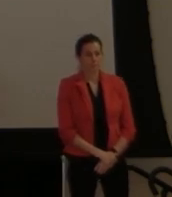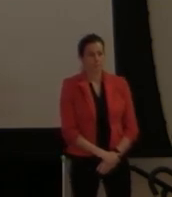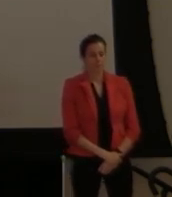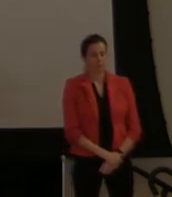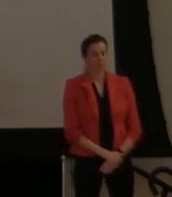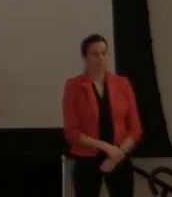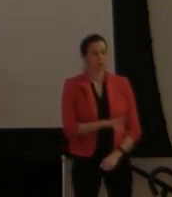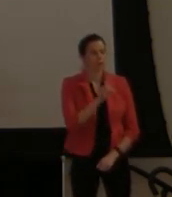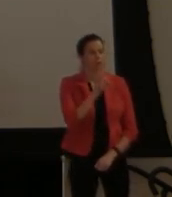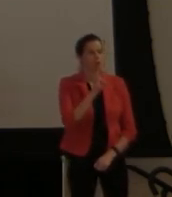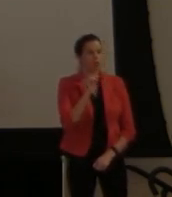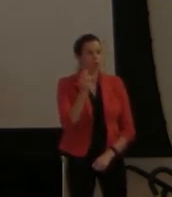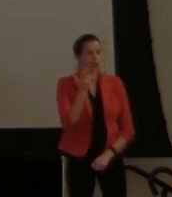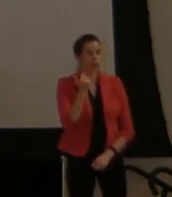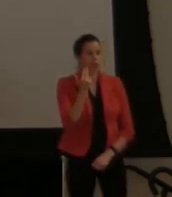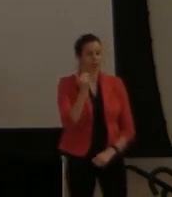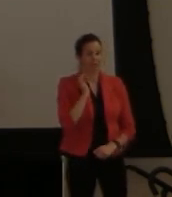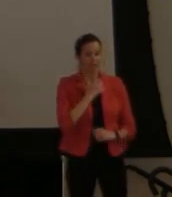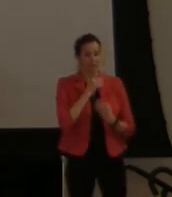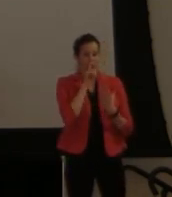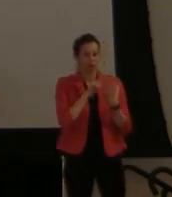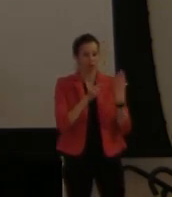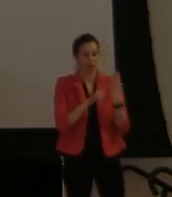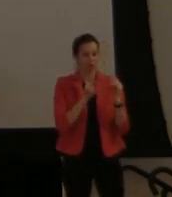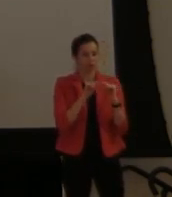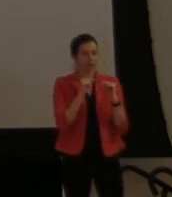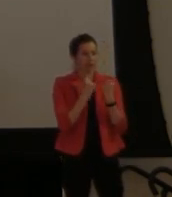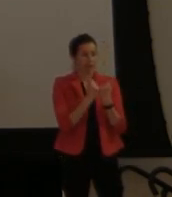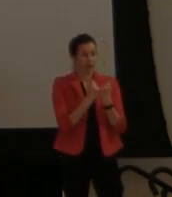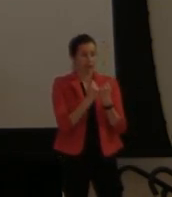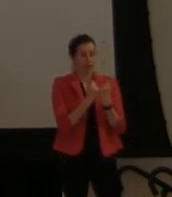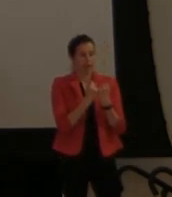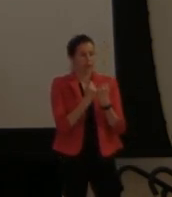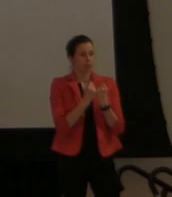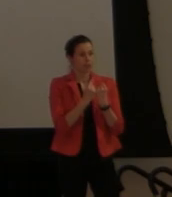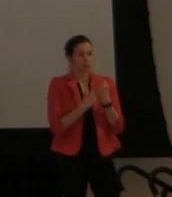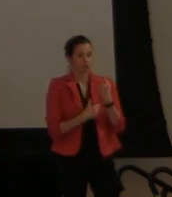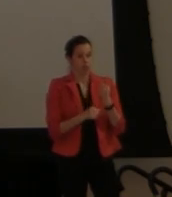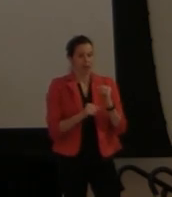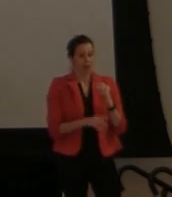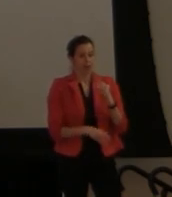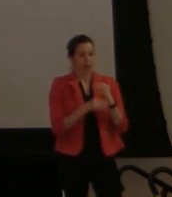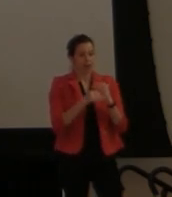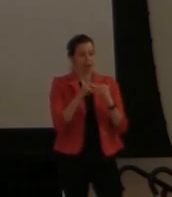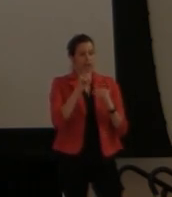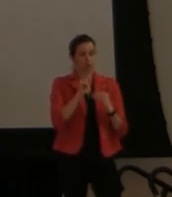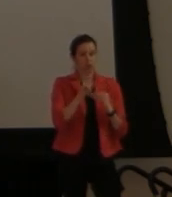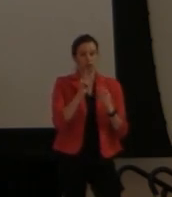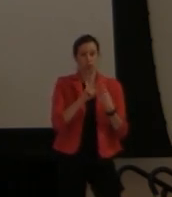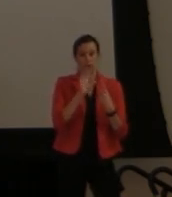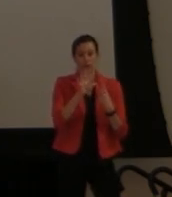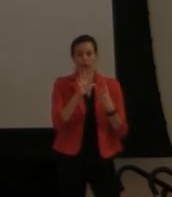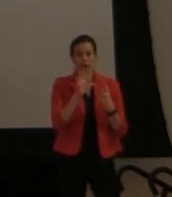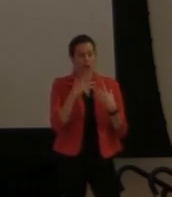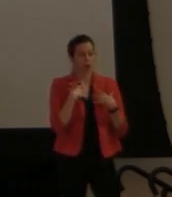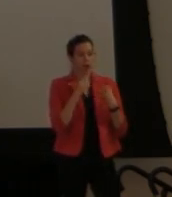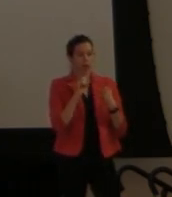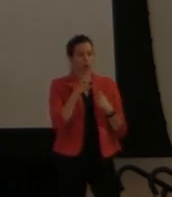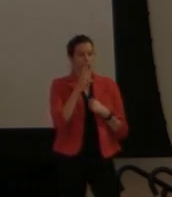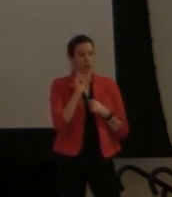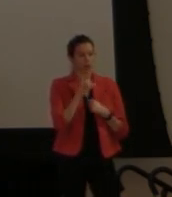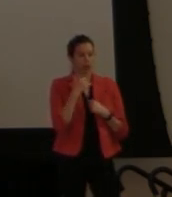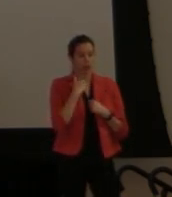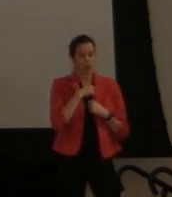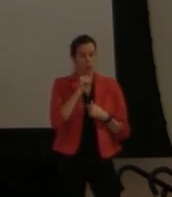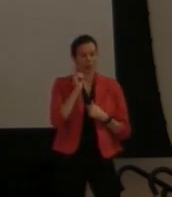In 2013, our research team worked with Interact for Health to add questions to their community health status survey. We asked